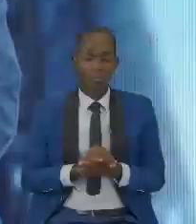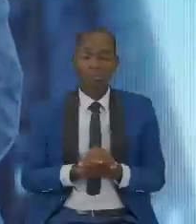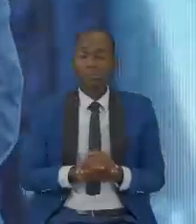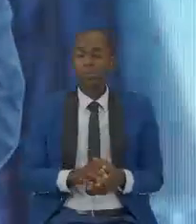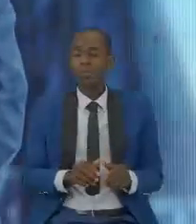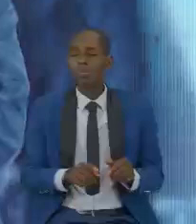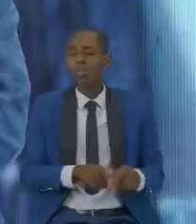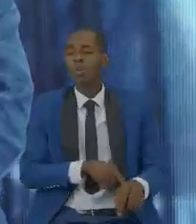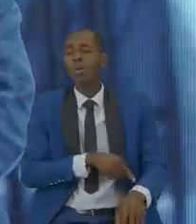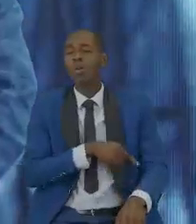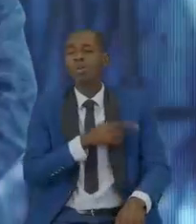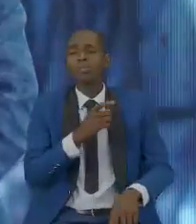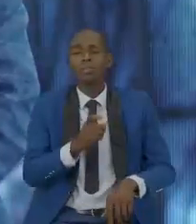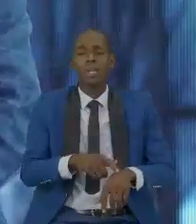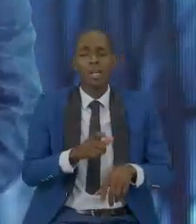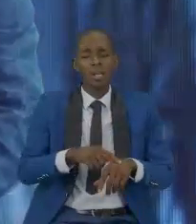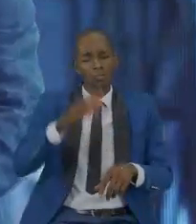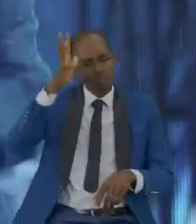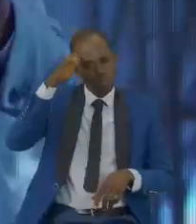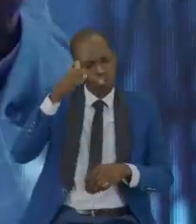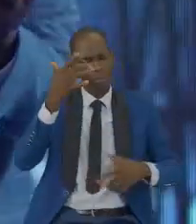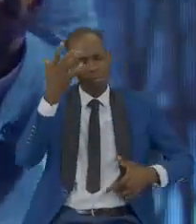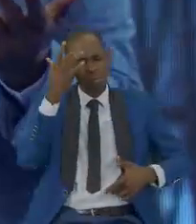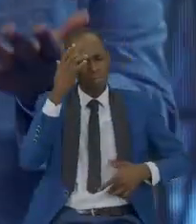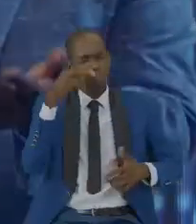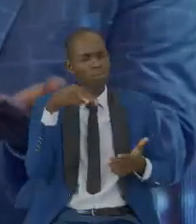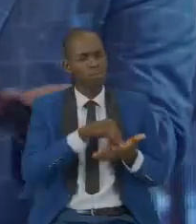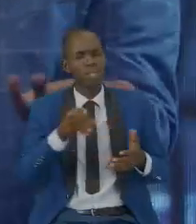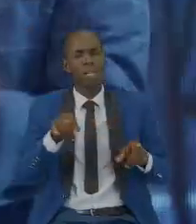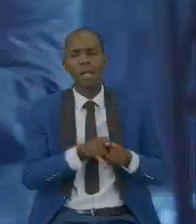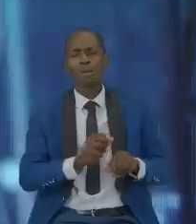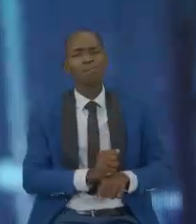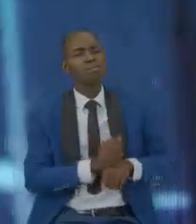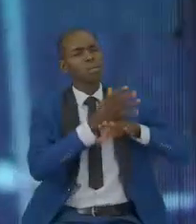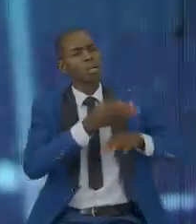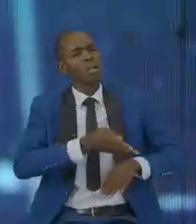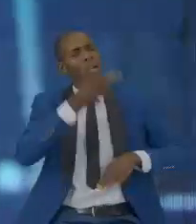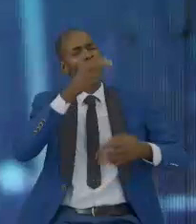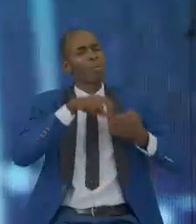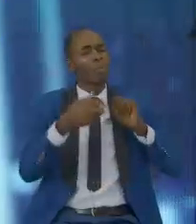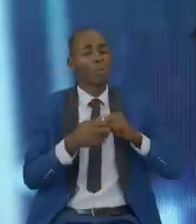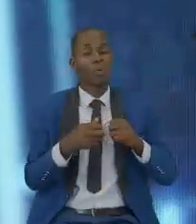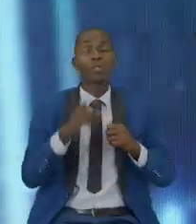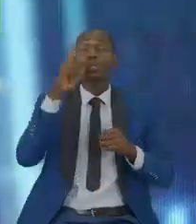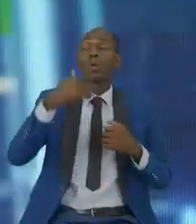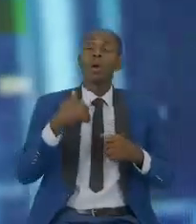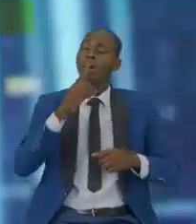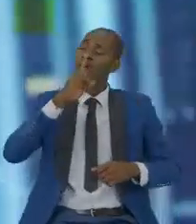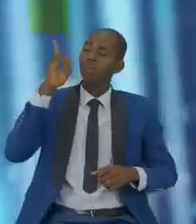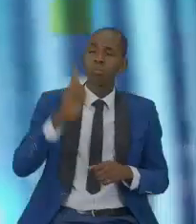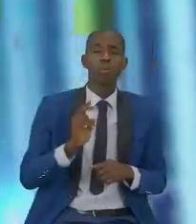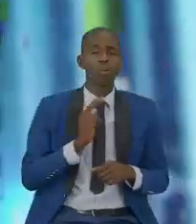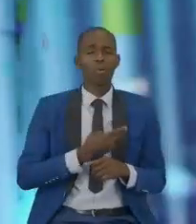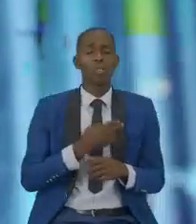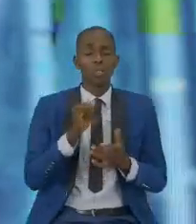Long-standing sickness like a mountain. Lord, you have assured us that if I